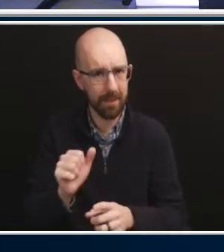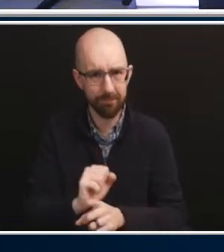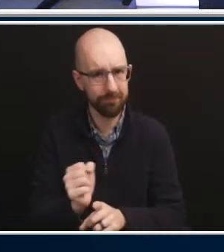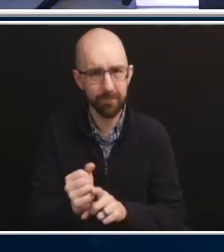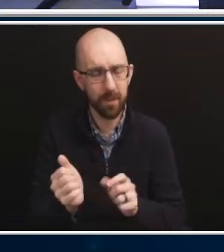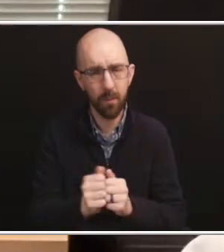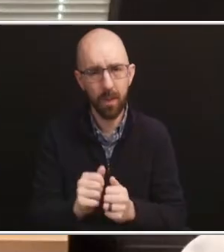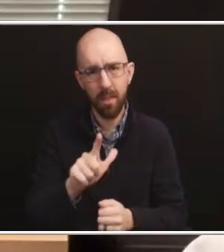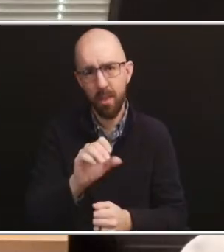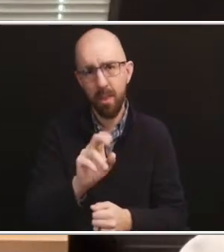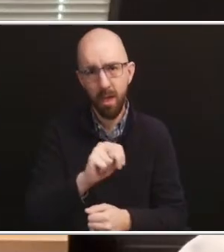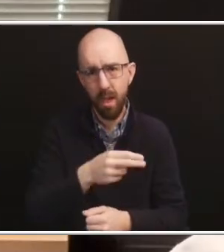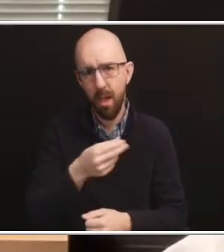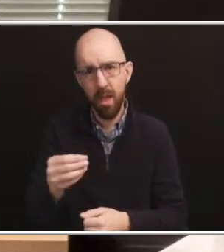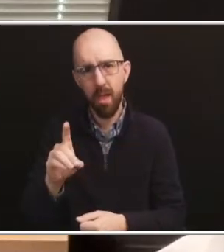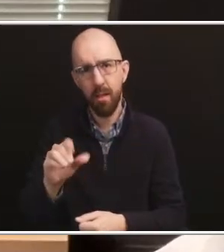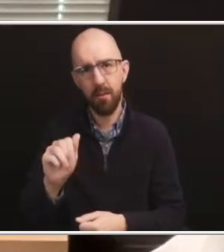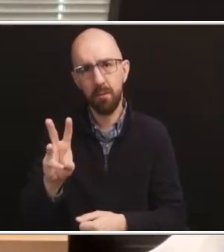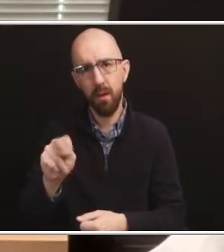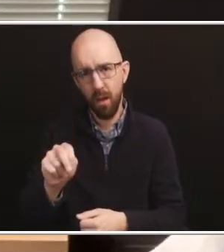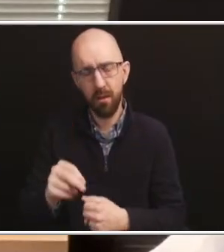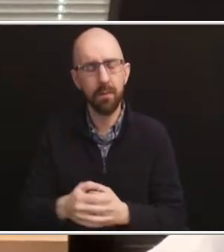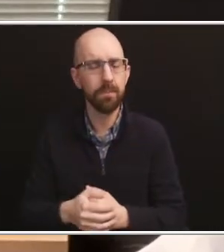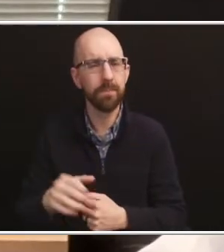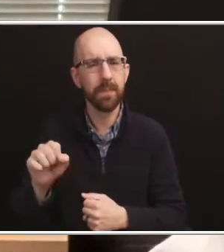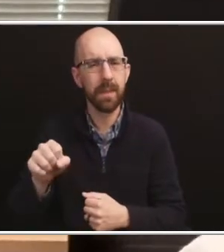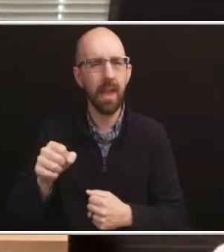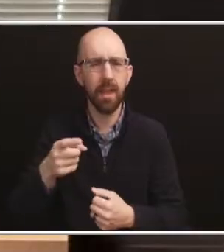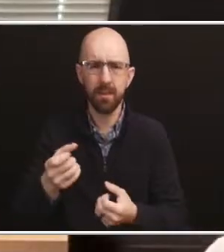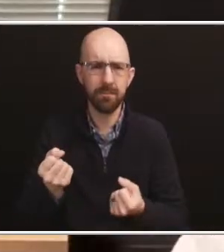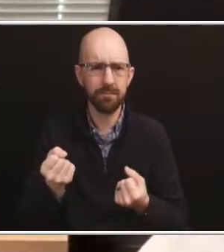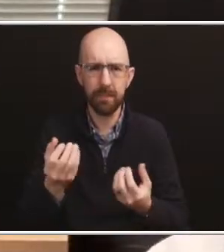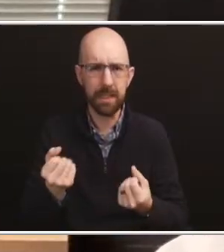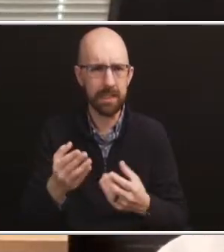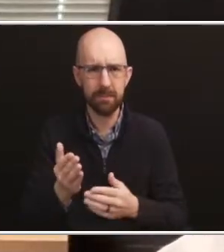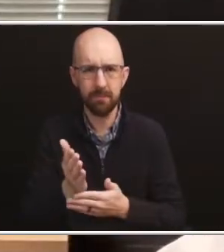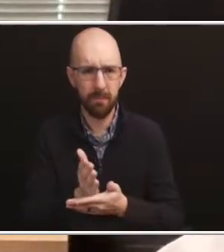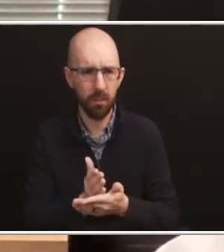Don. Yeah, and there's probably multiple facets to